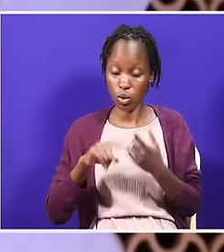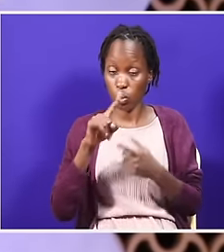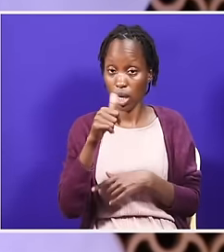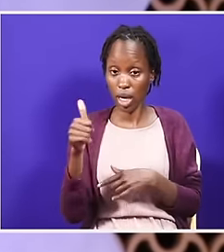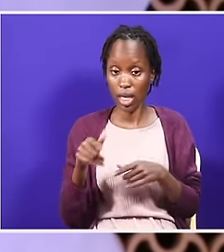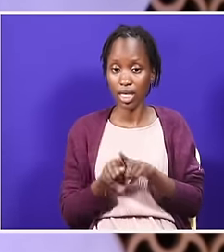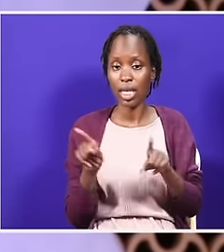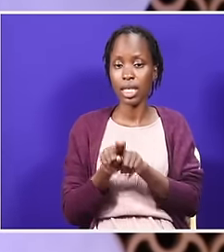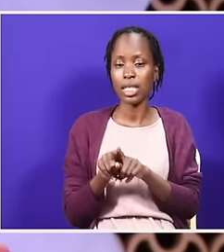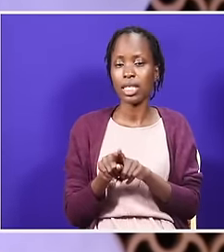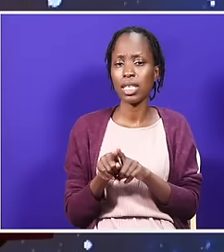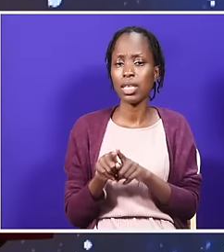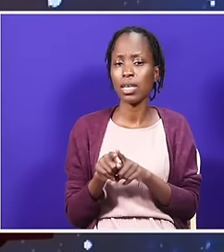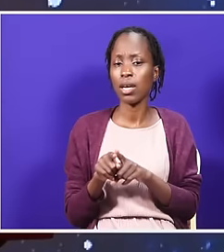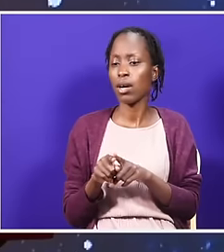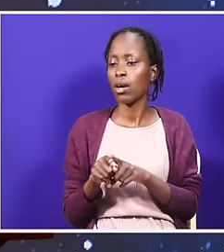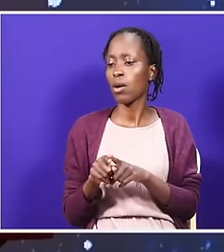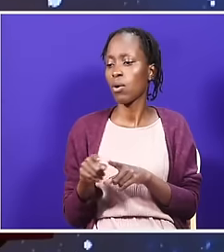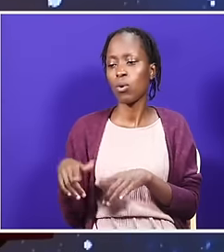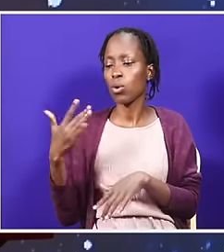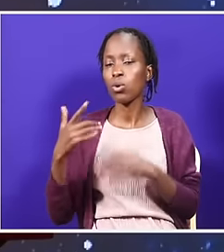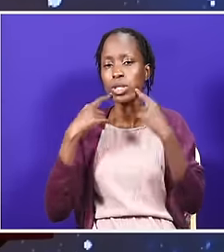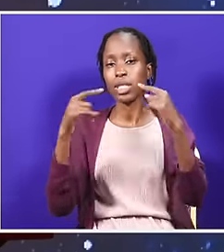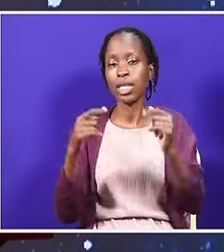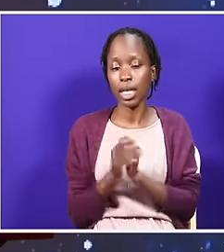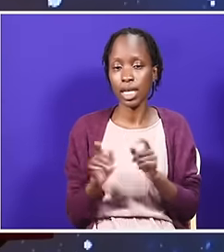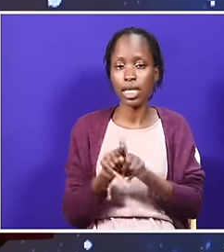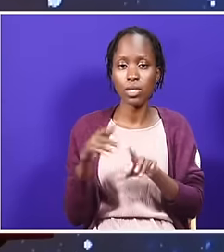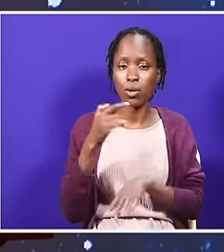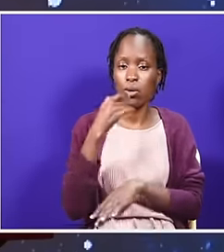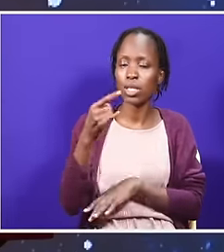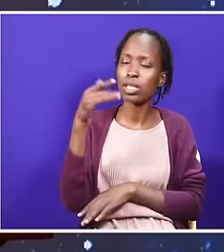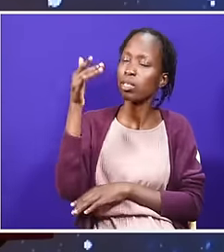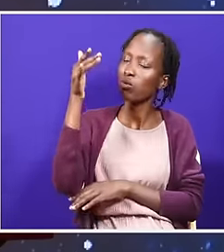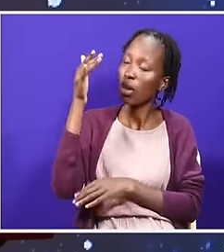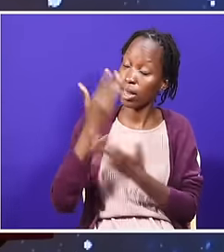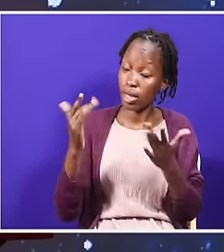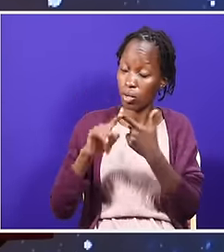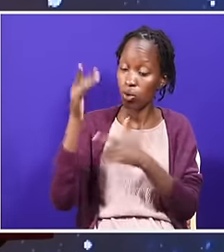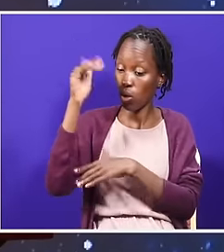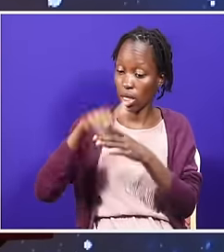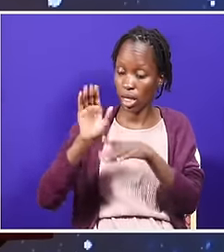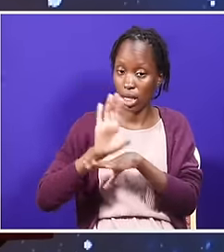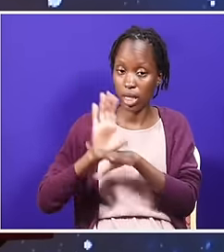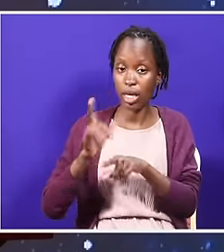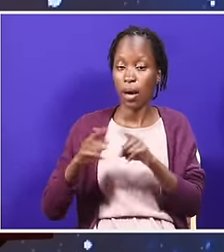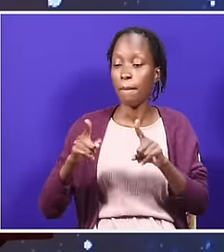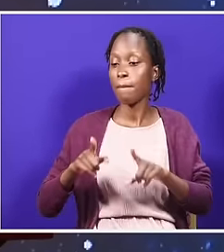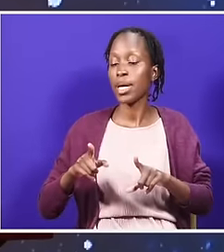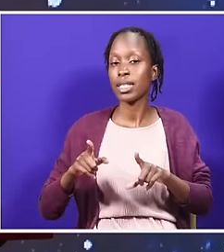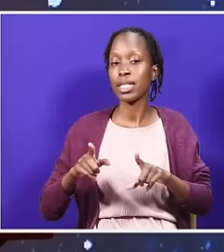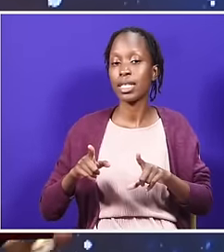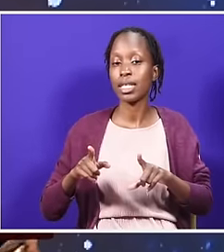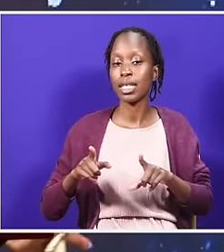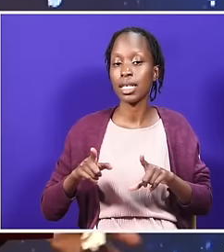other. And we don't just say them, we declare them. And we say them to God. But then our lives